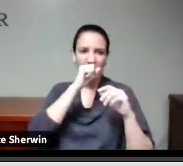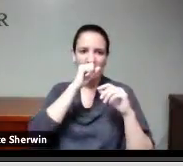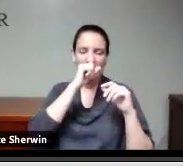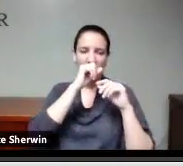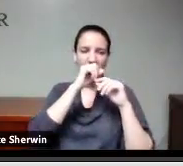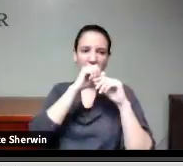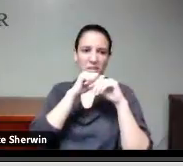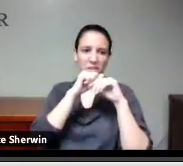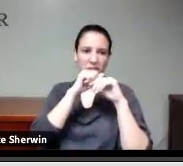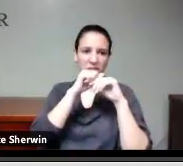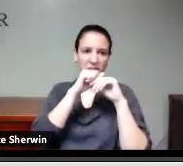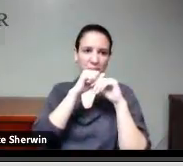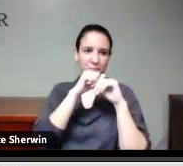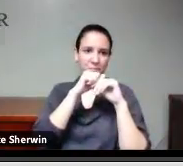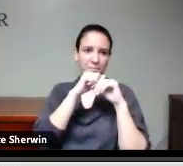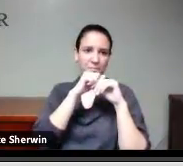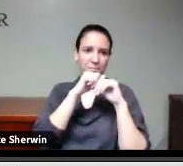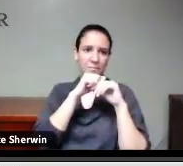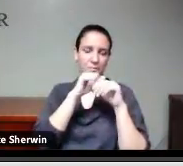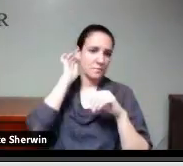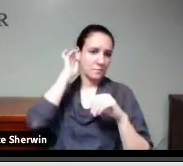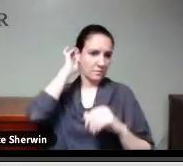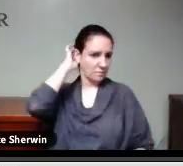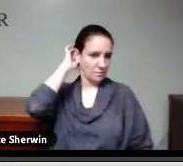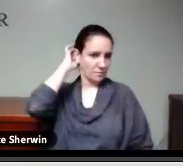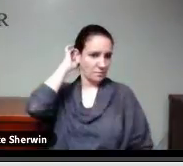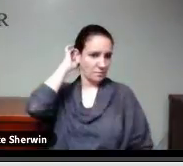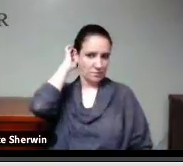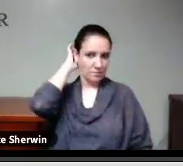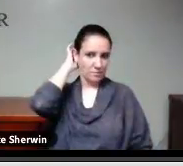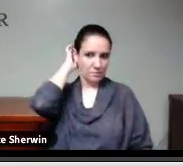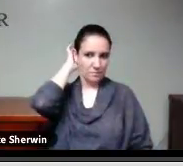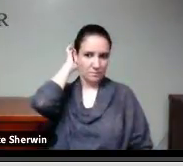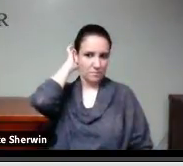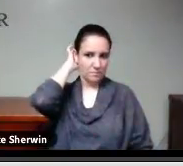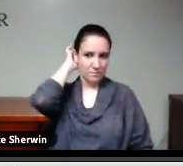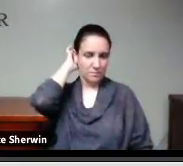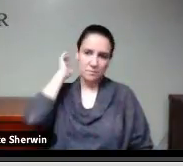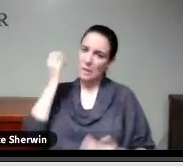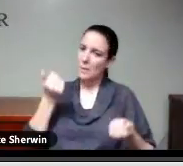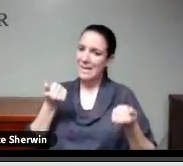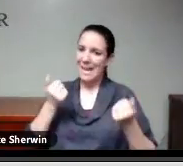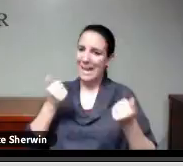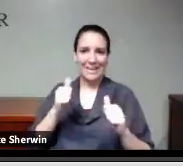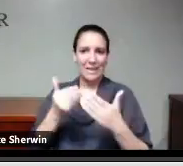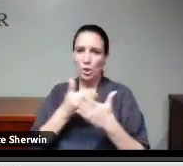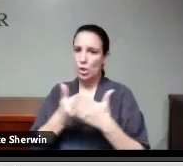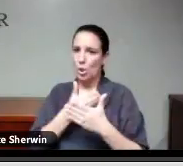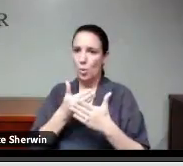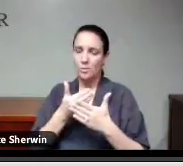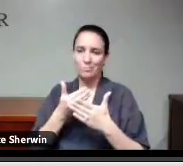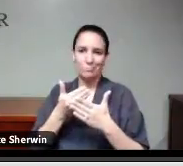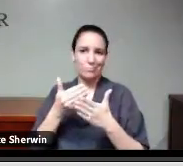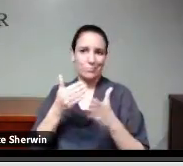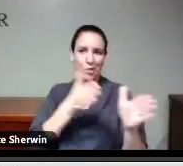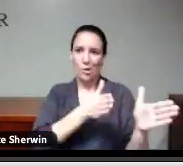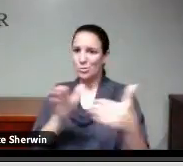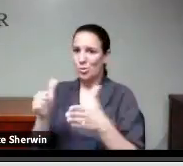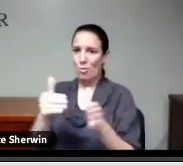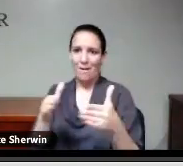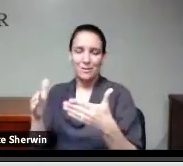apt to support whatever the new direction is. But in any new direction related to diversity, and that's why I went back, that's why I talk so much